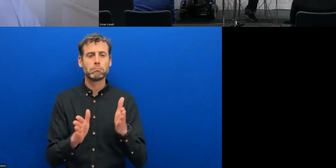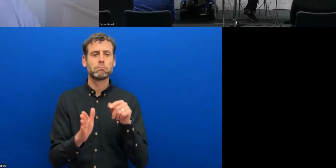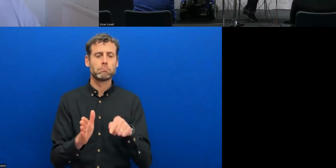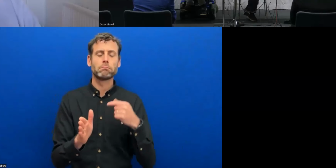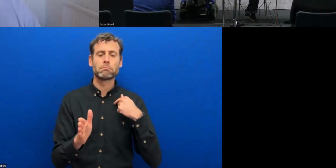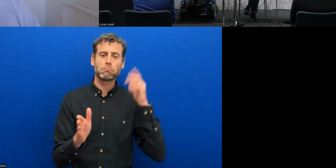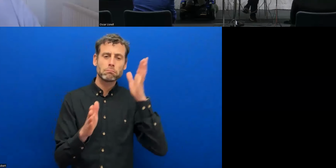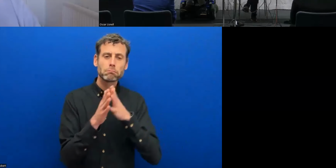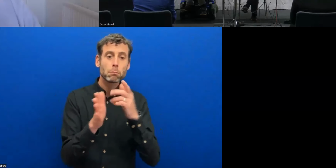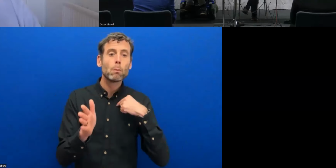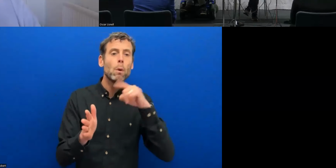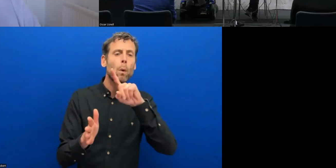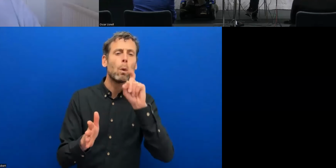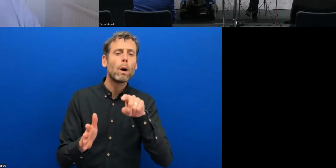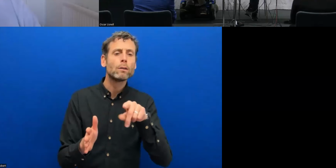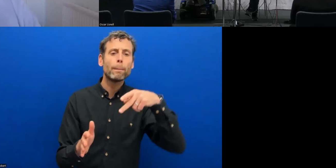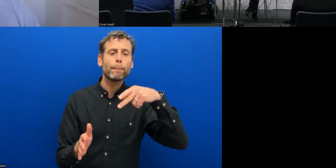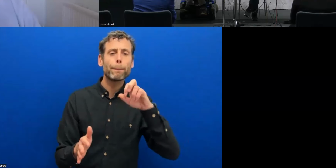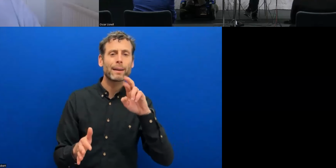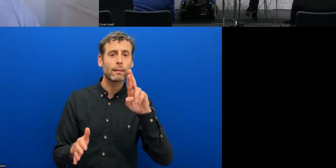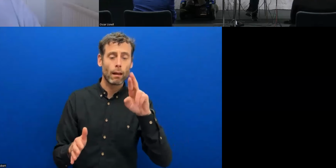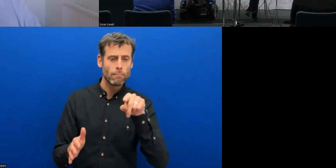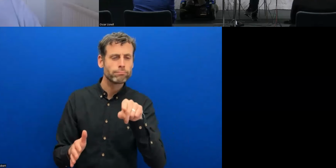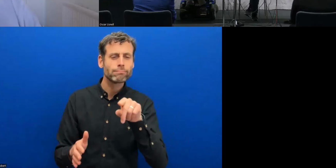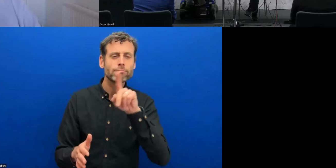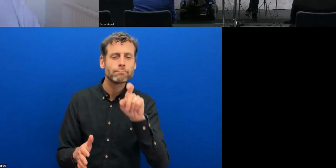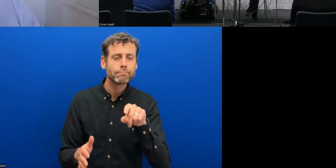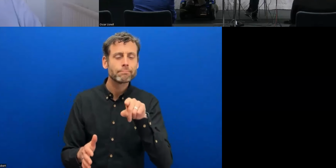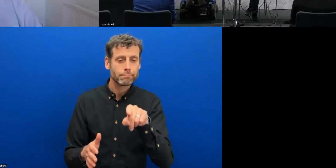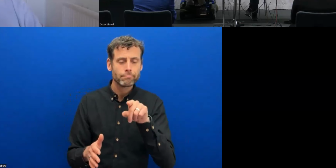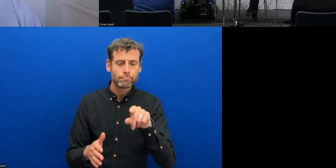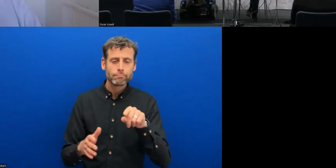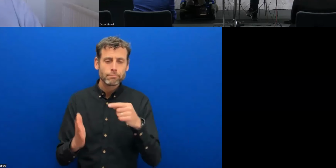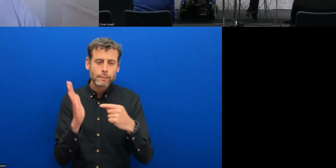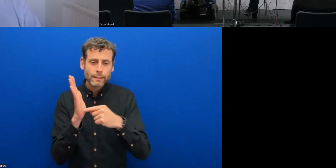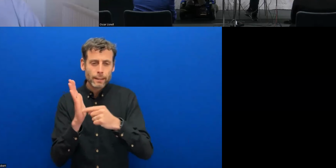Peter, I wanted to ask you another question about instruments.